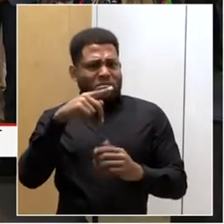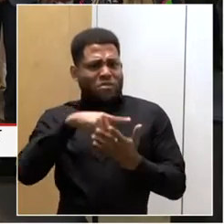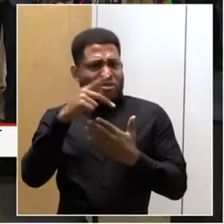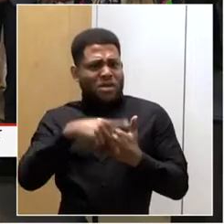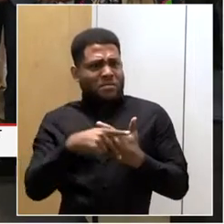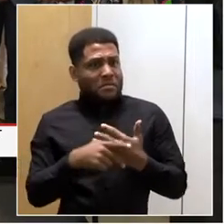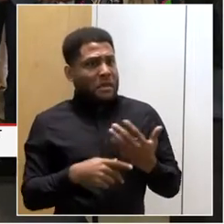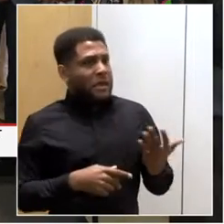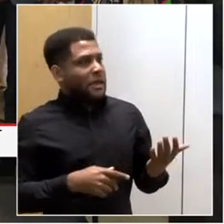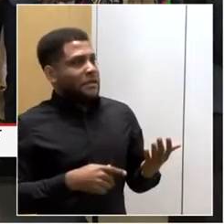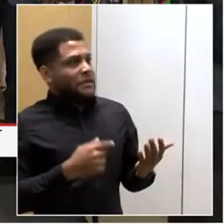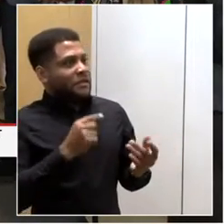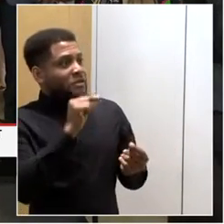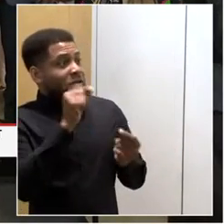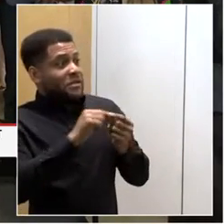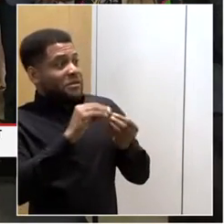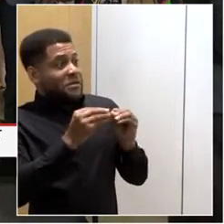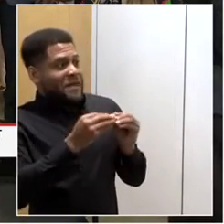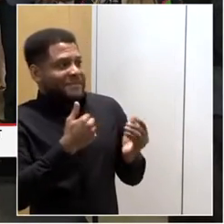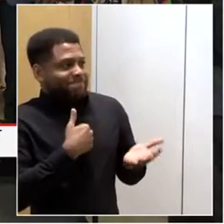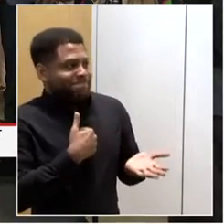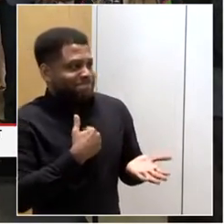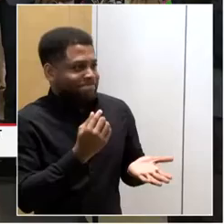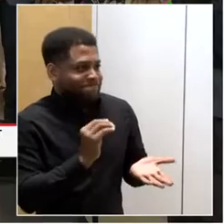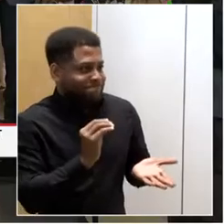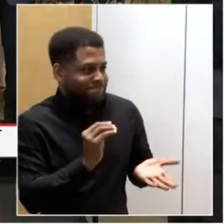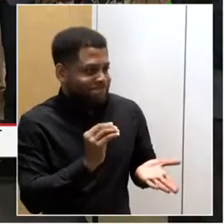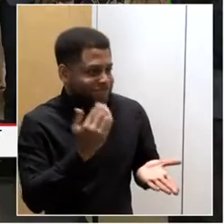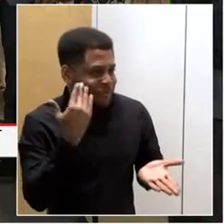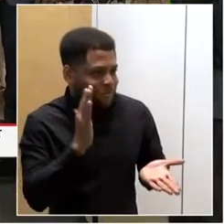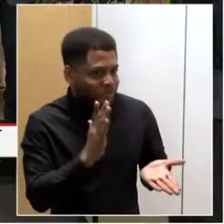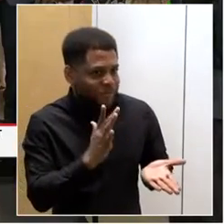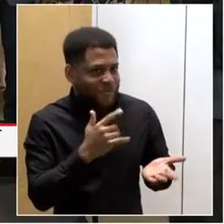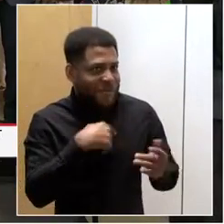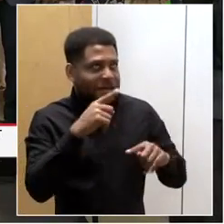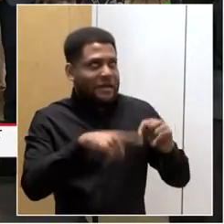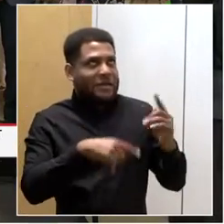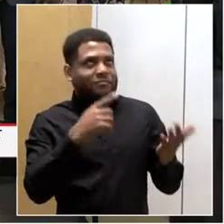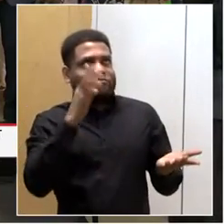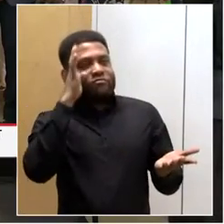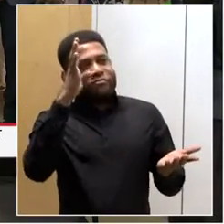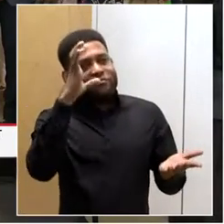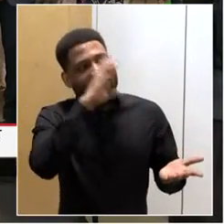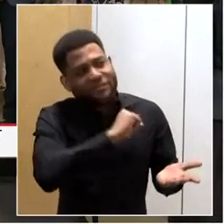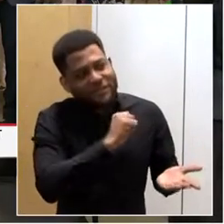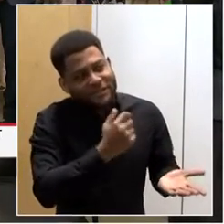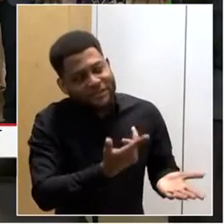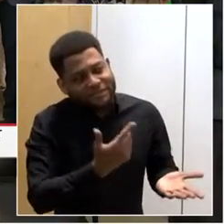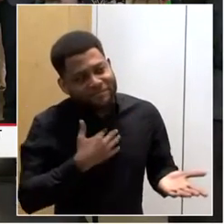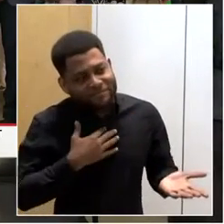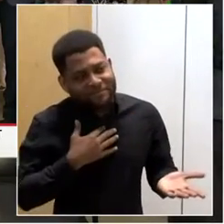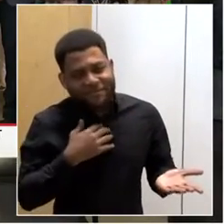mean, there's I wouldn't be able to say that off the cuff. I mean,